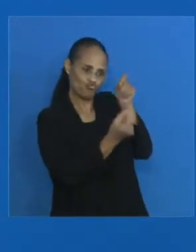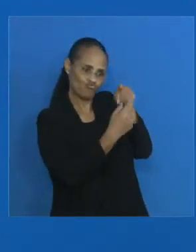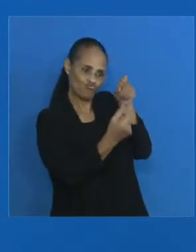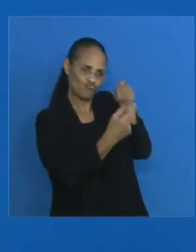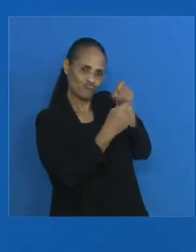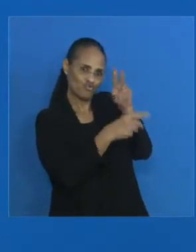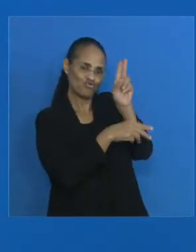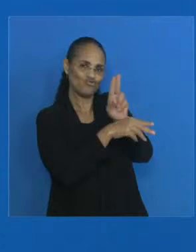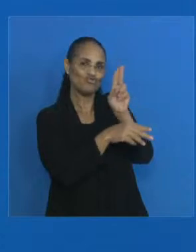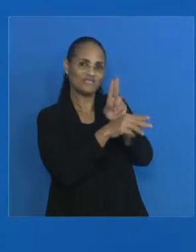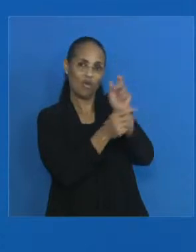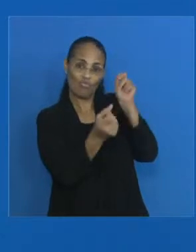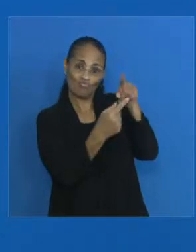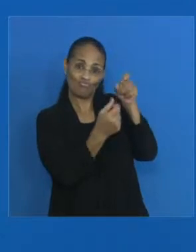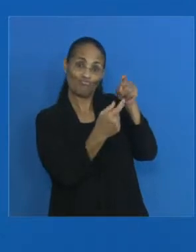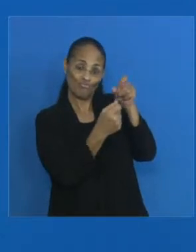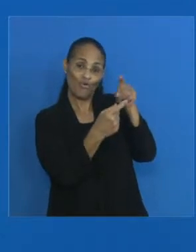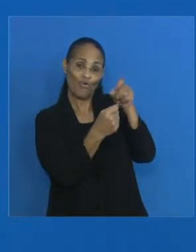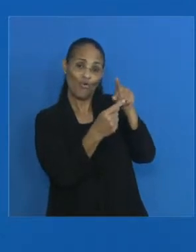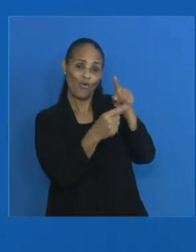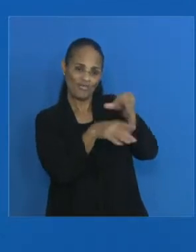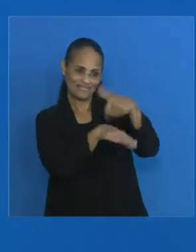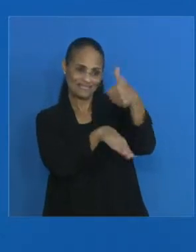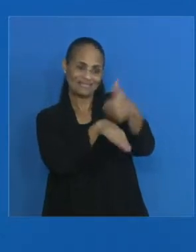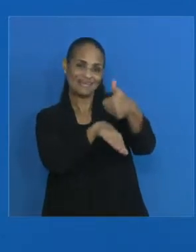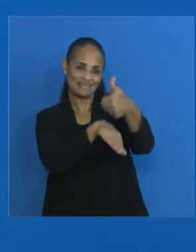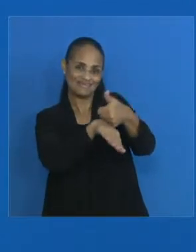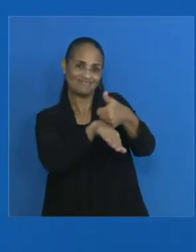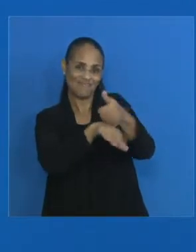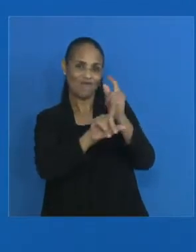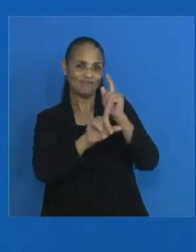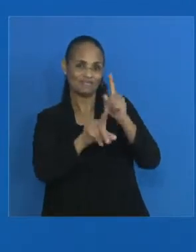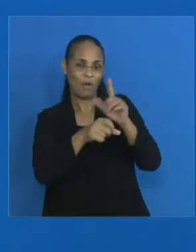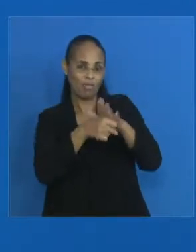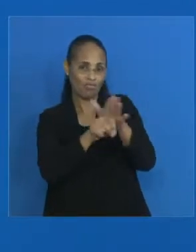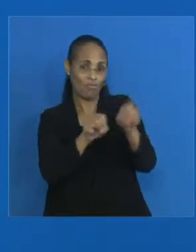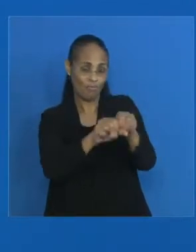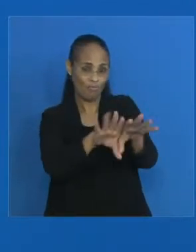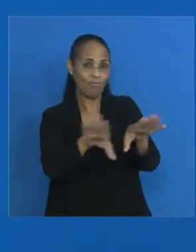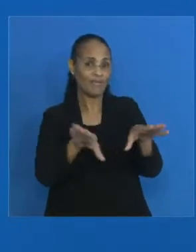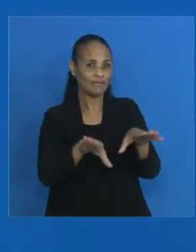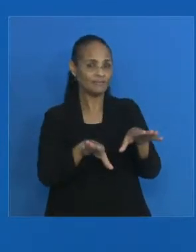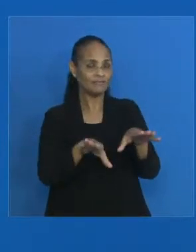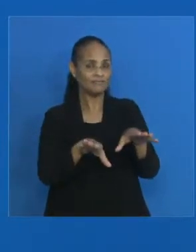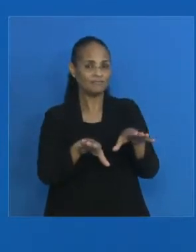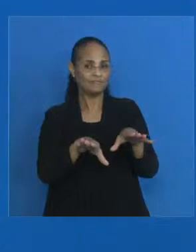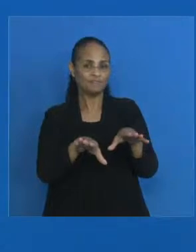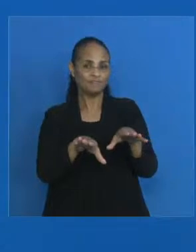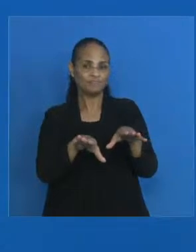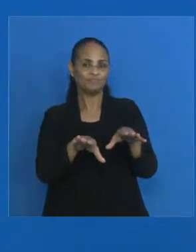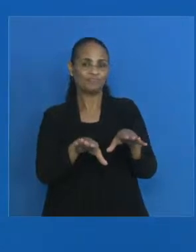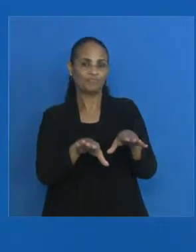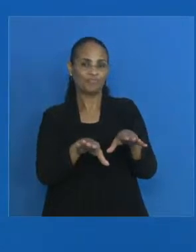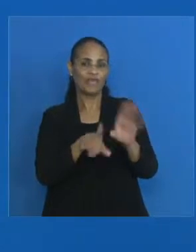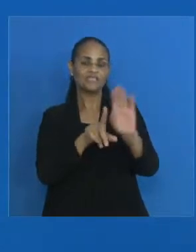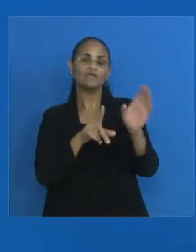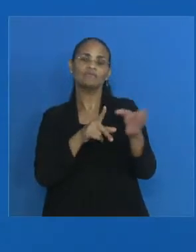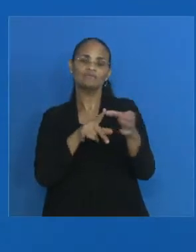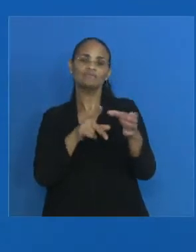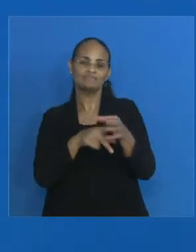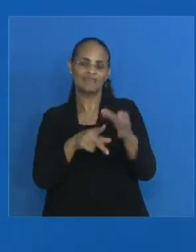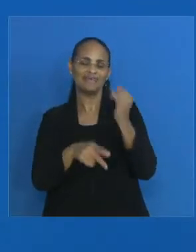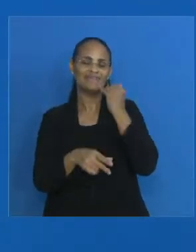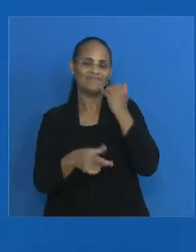the remote working facilities put in place in response to the pandemic, circumstances permitting, of